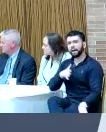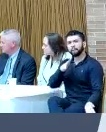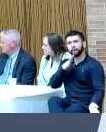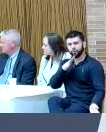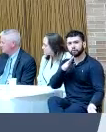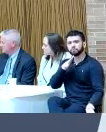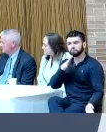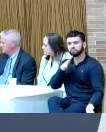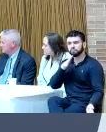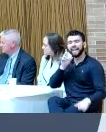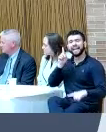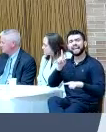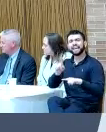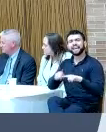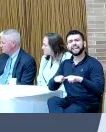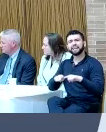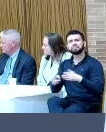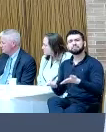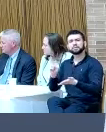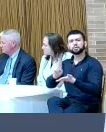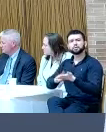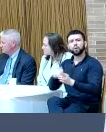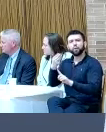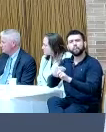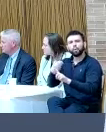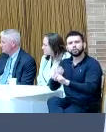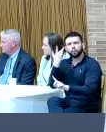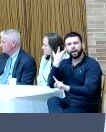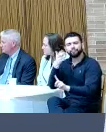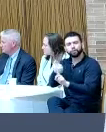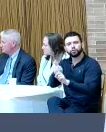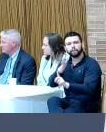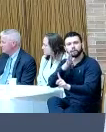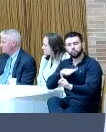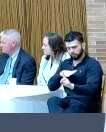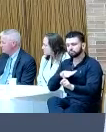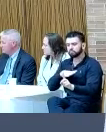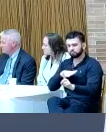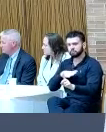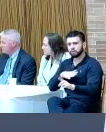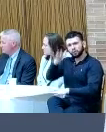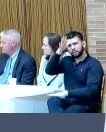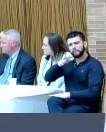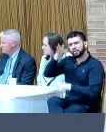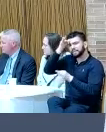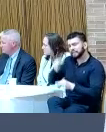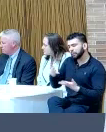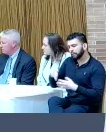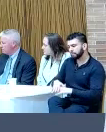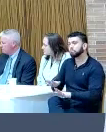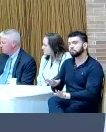on the mortgage because she was a woman and they decided that at that time a woman was